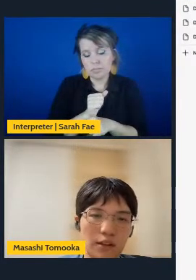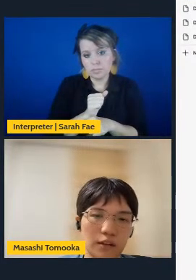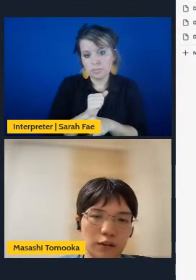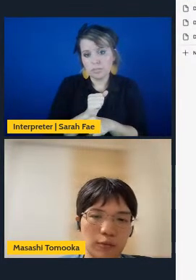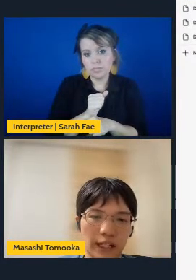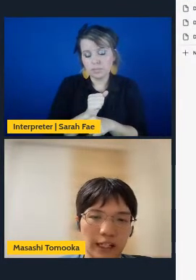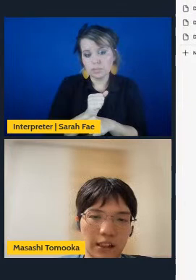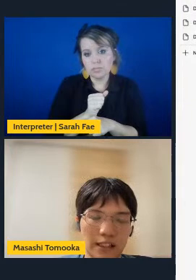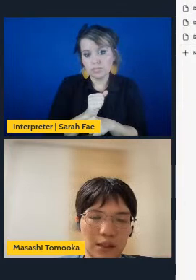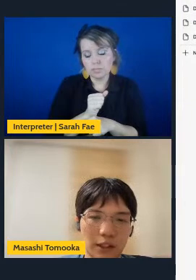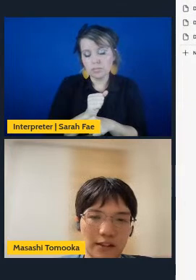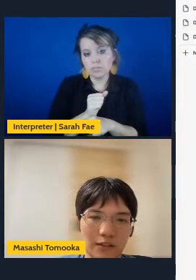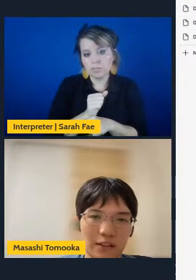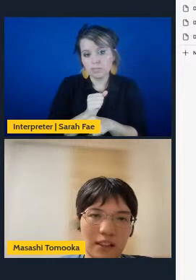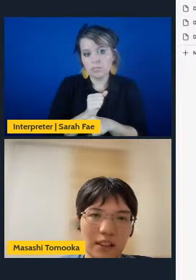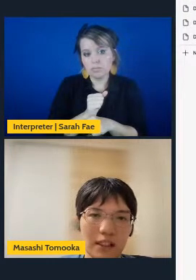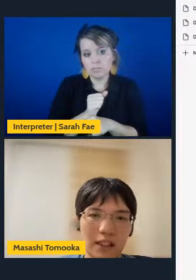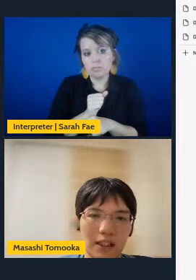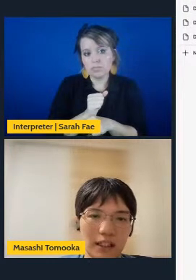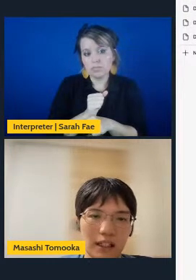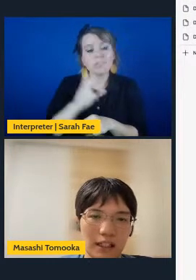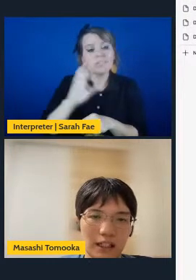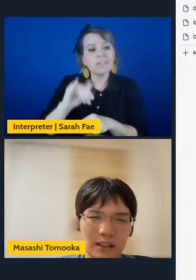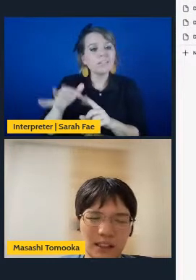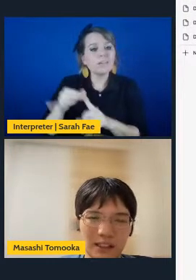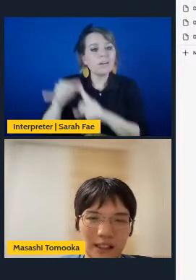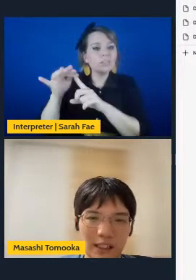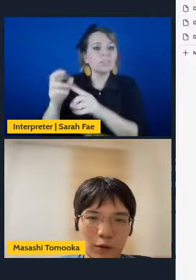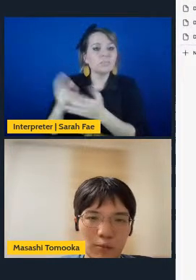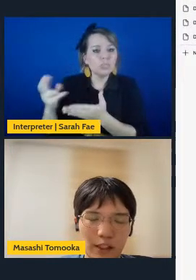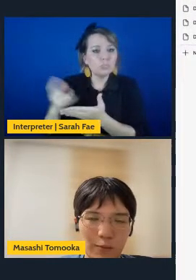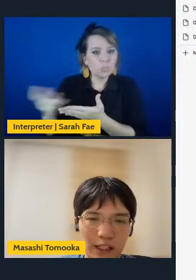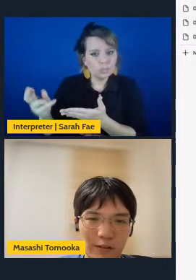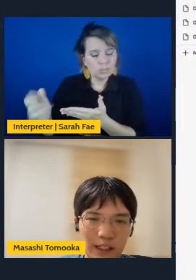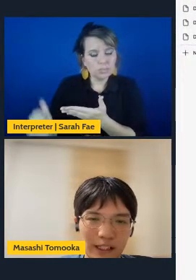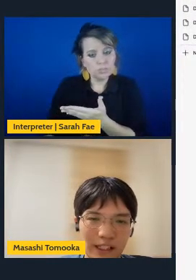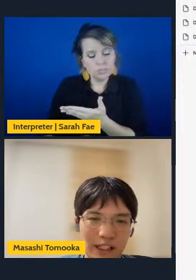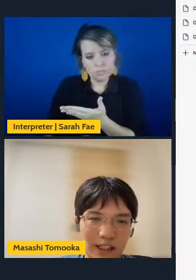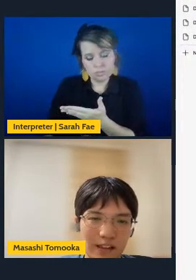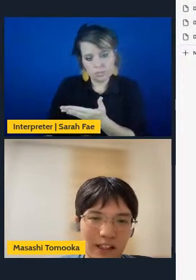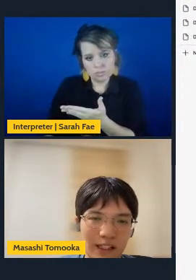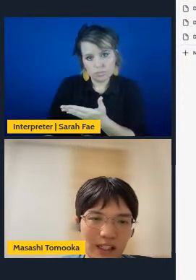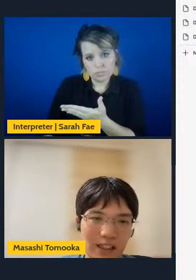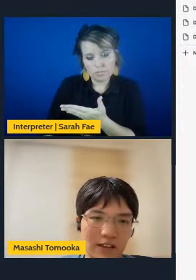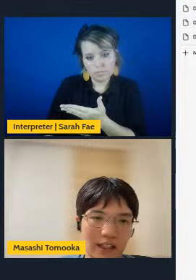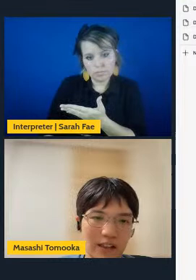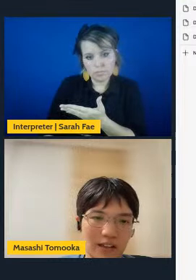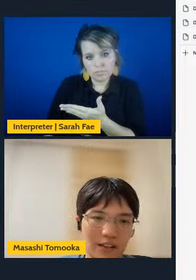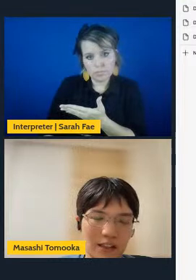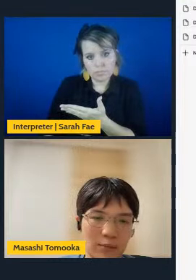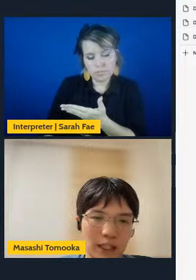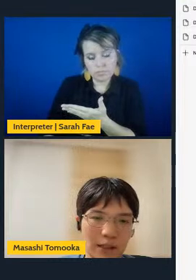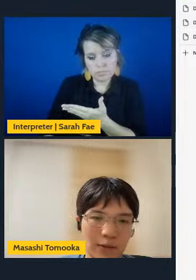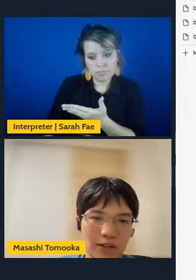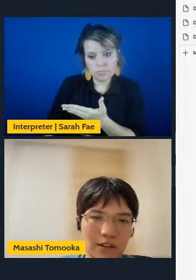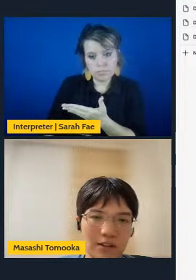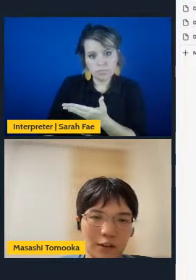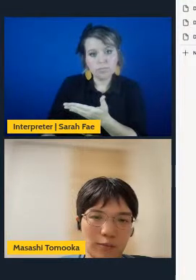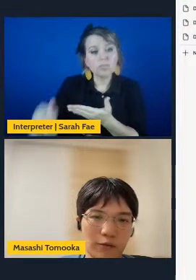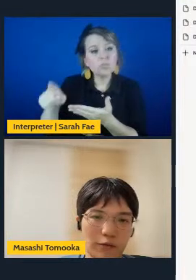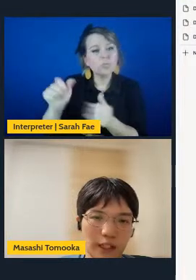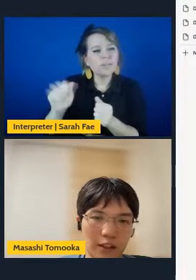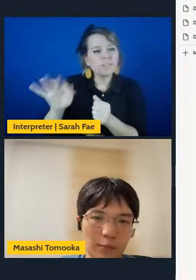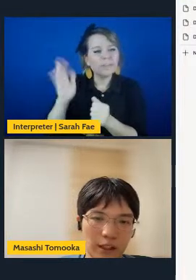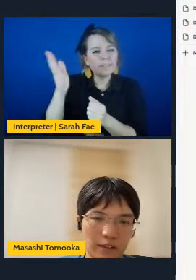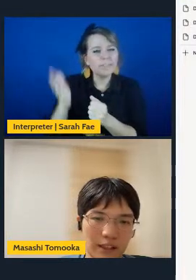invoked by a custom resource. And the deployment value finally landed here. You can use these variables